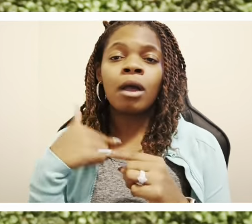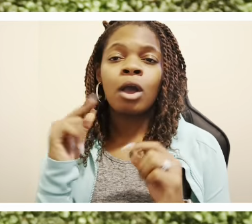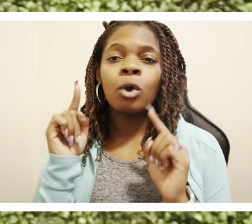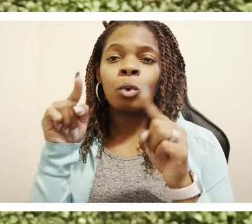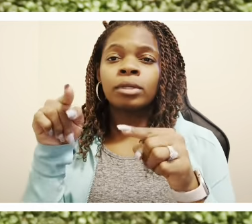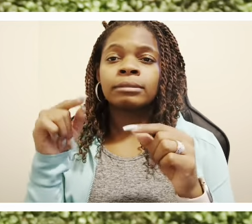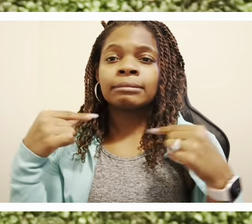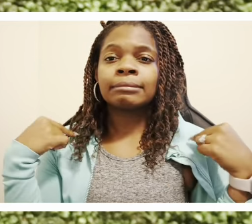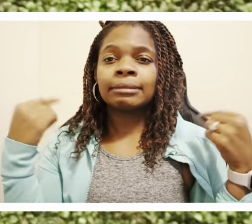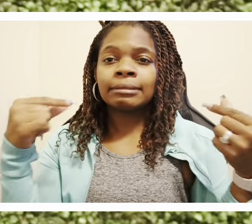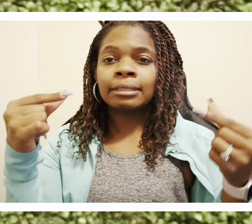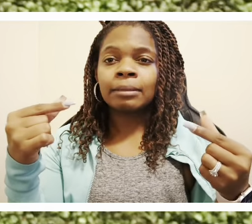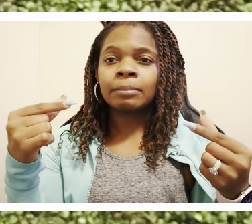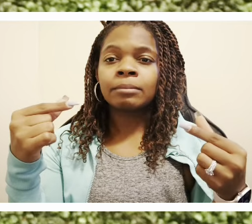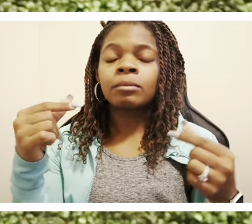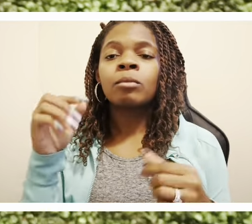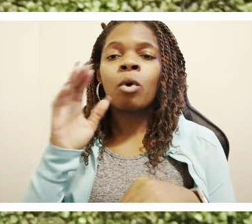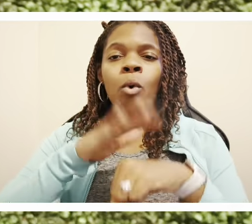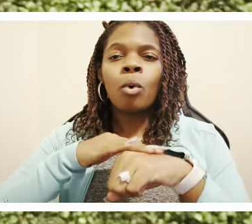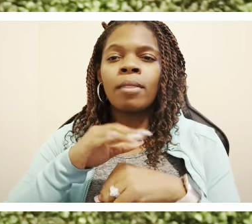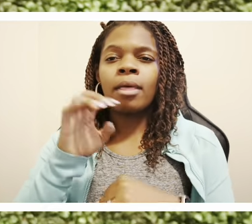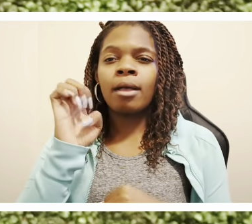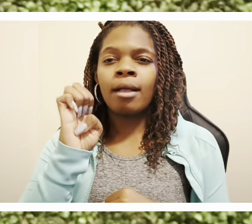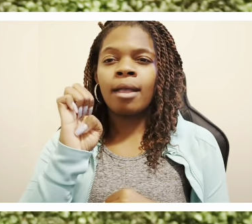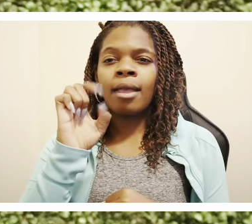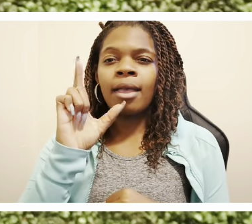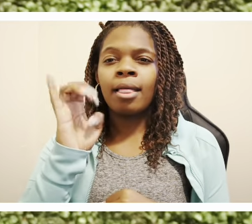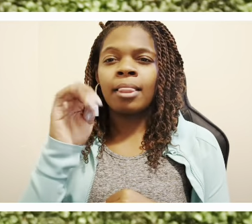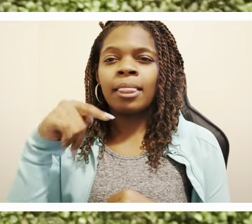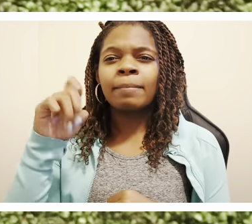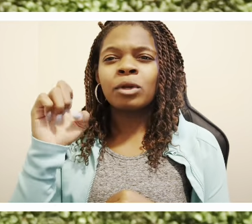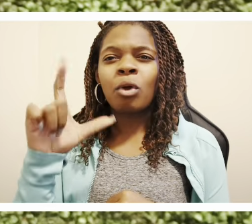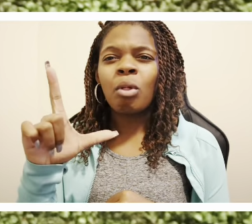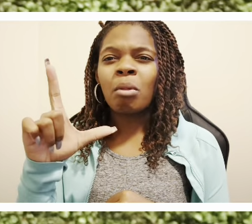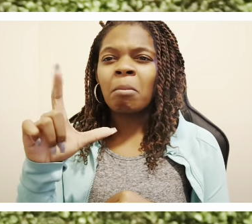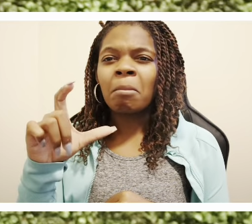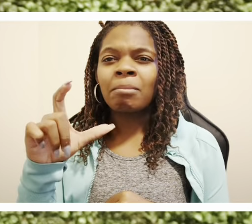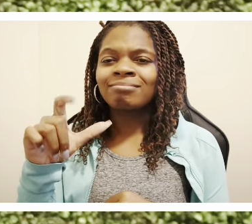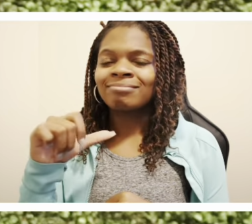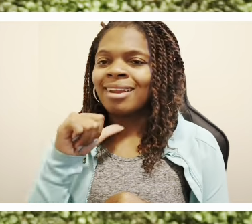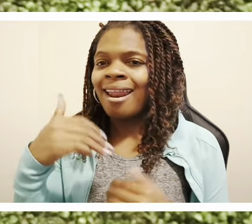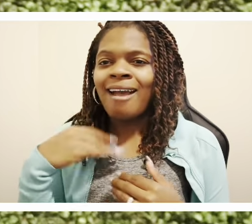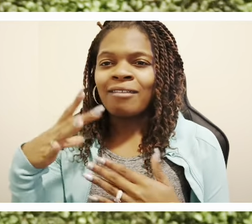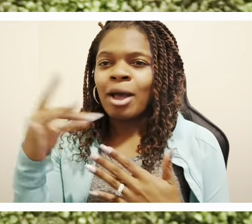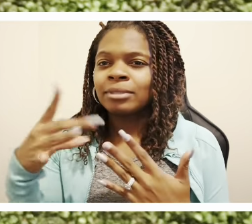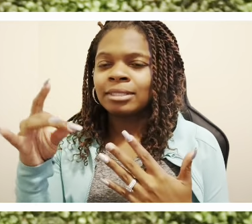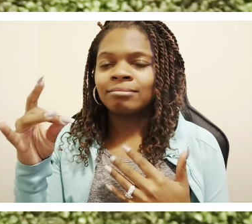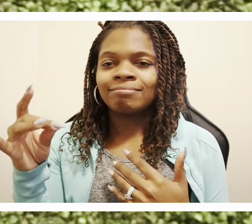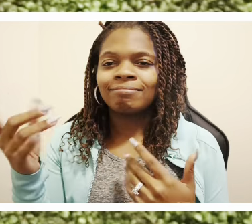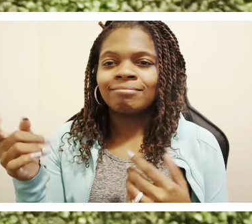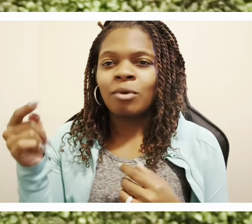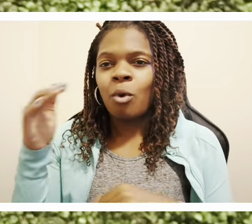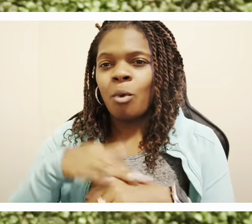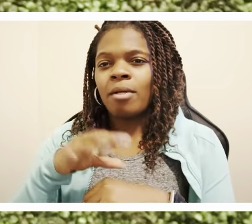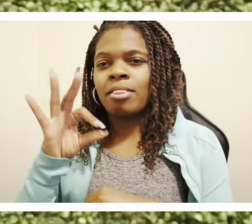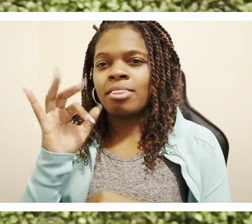did the elliptical, they didn't have They didn't have option for the elliptical. So I had to choose one of